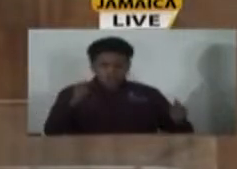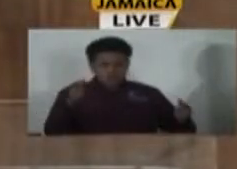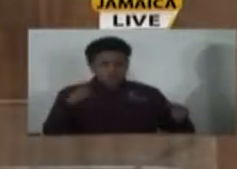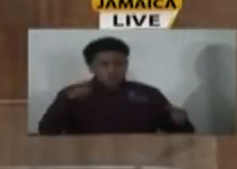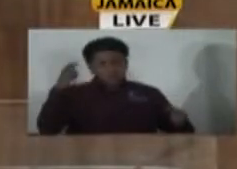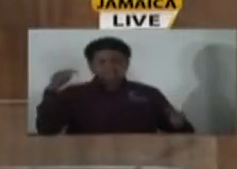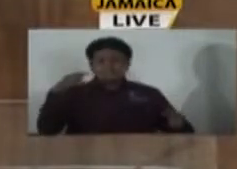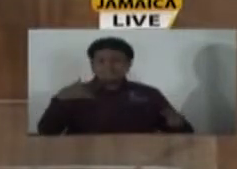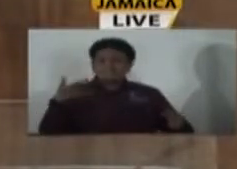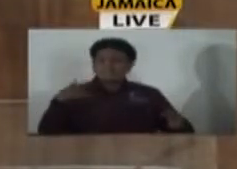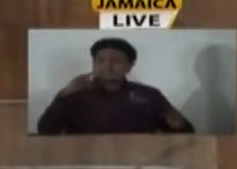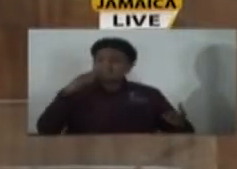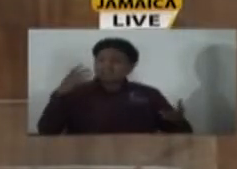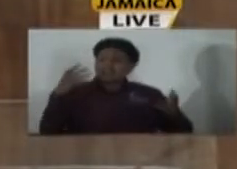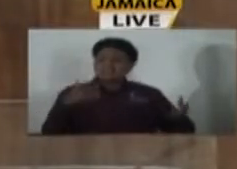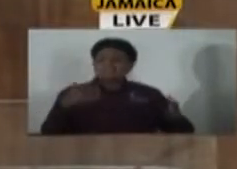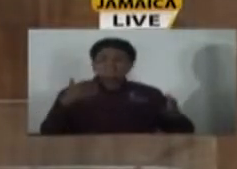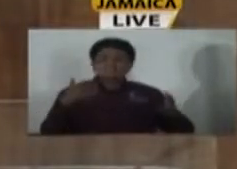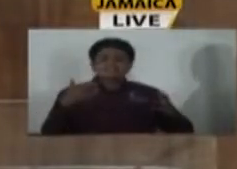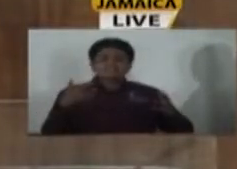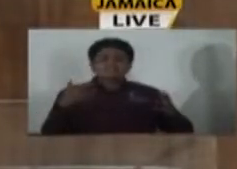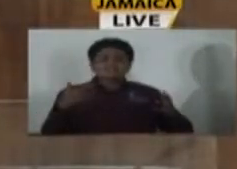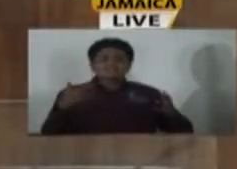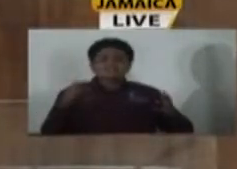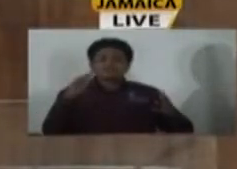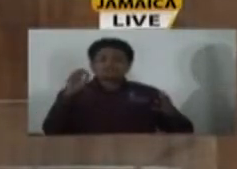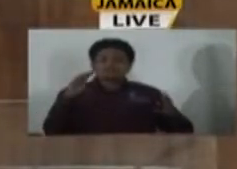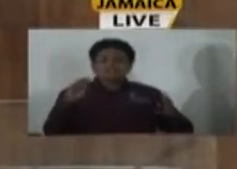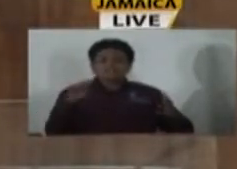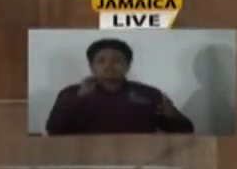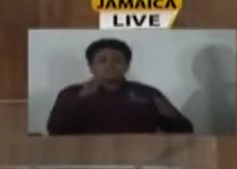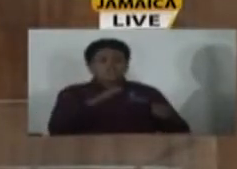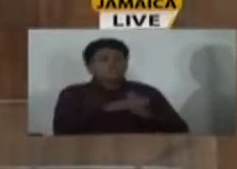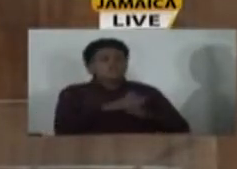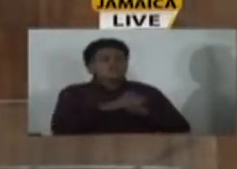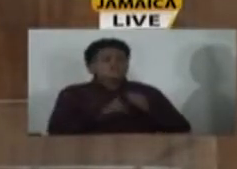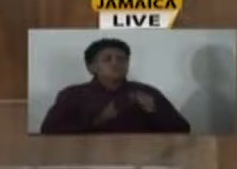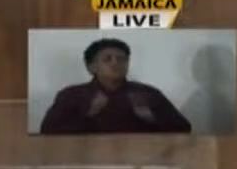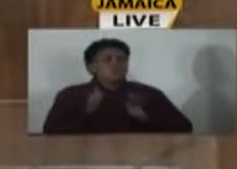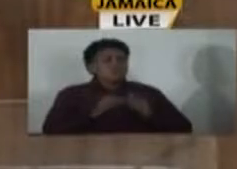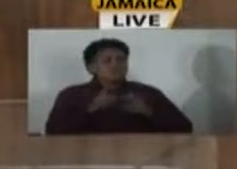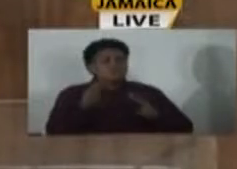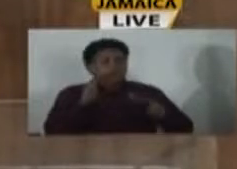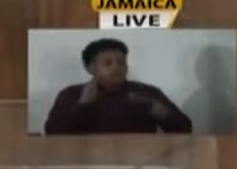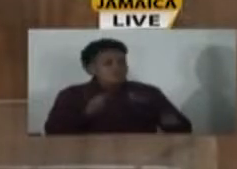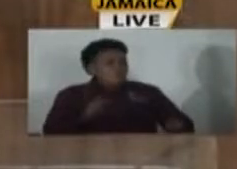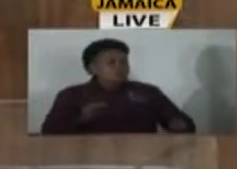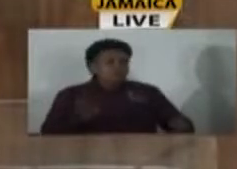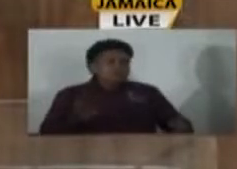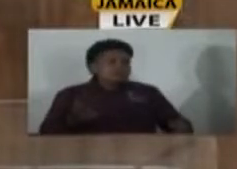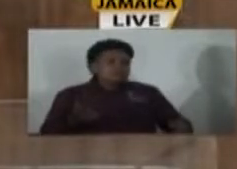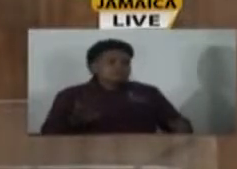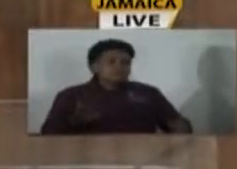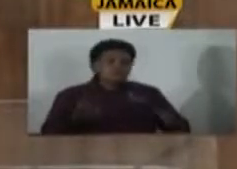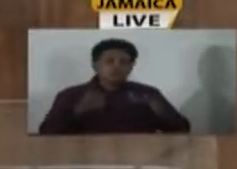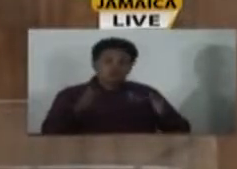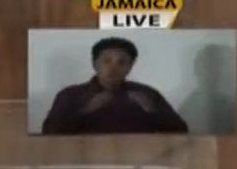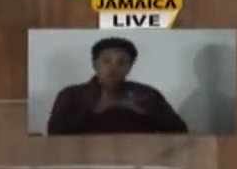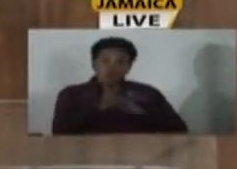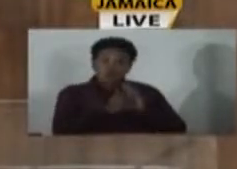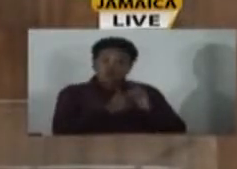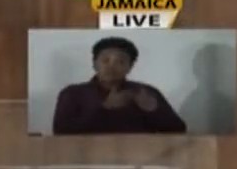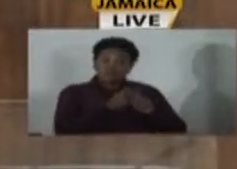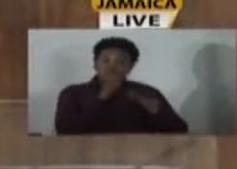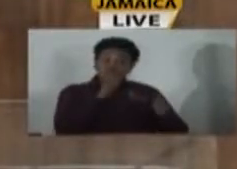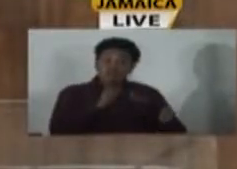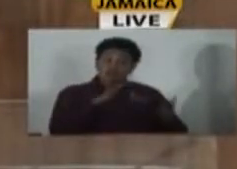that the existing regime is not sufficiently robust in its enforcement mechanisms. But the way that the bill is approaching